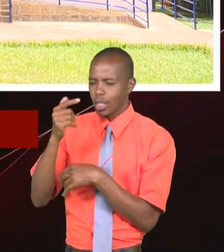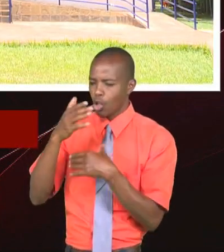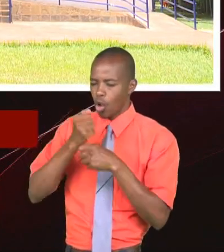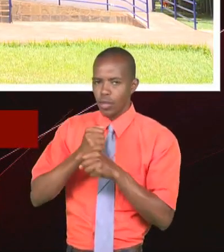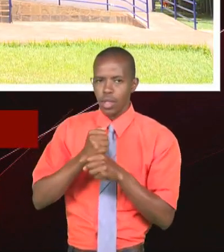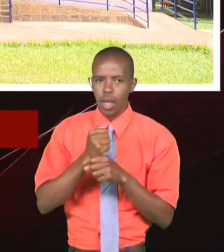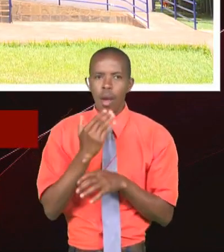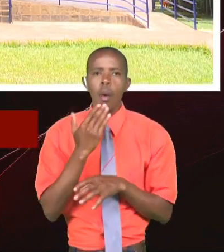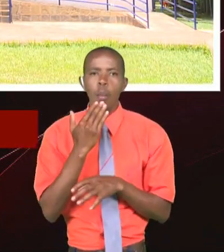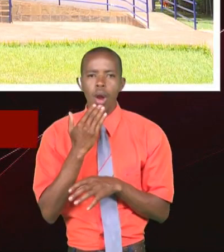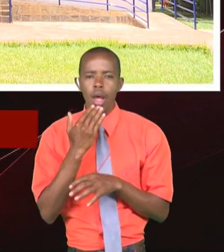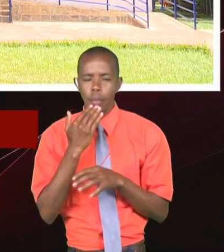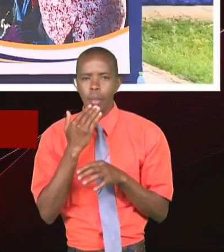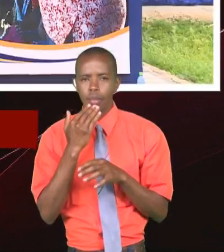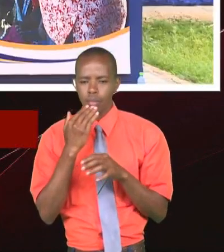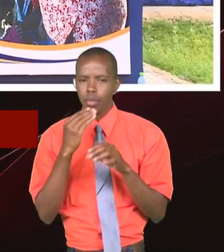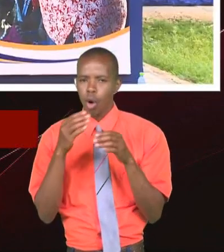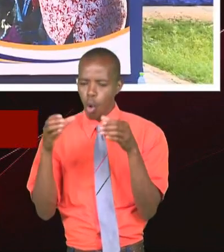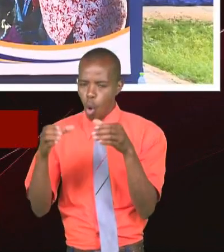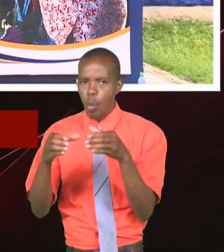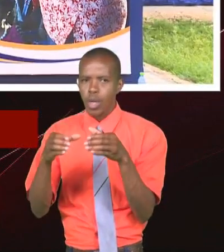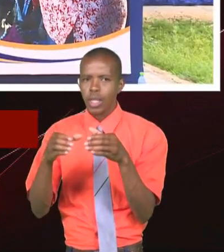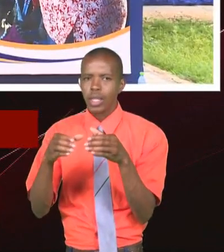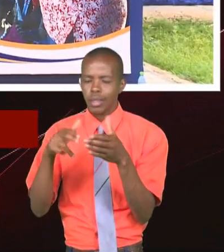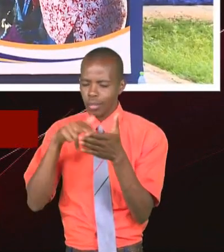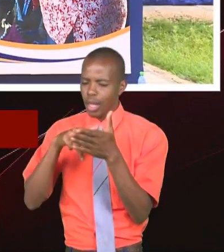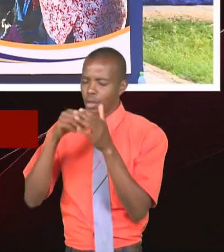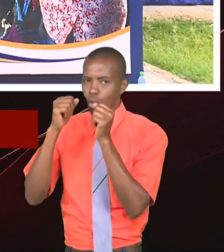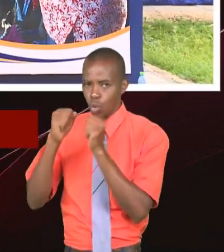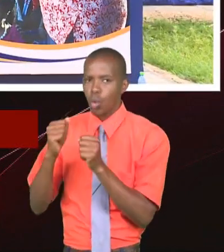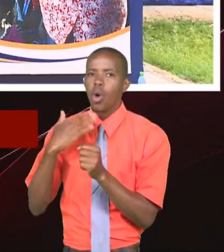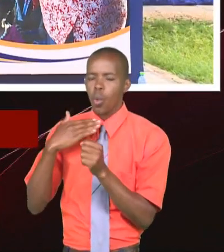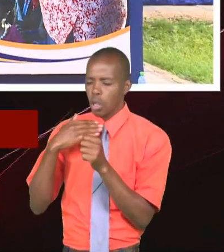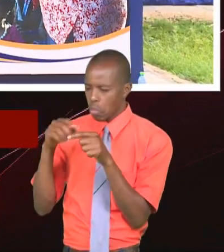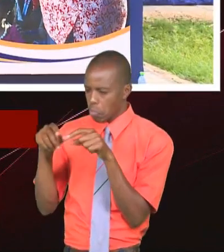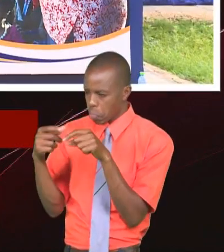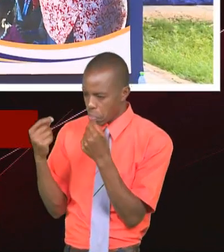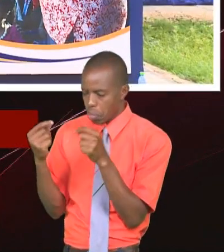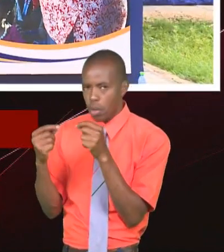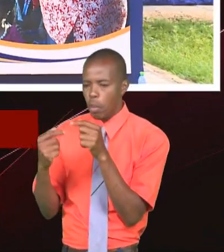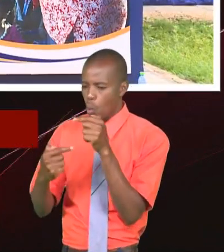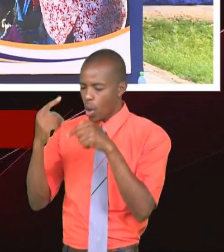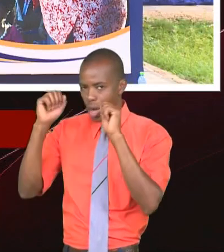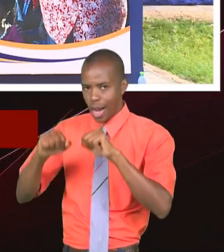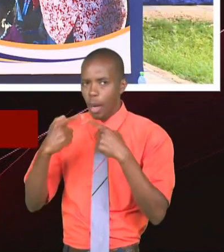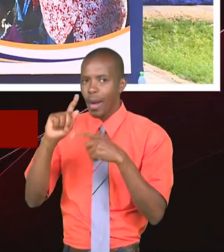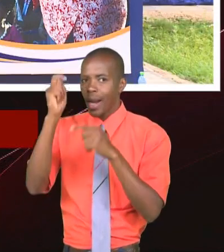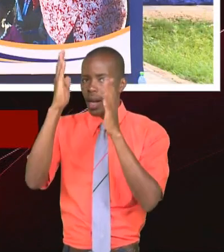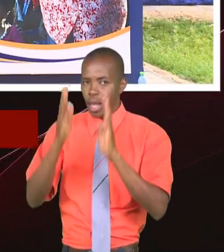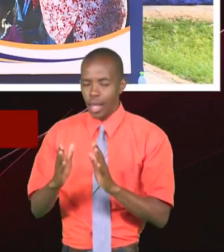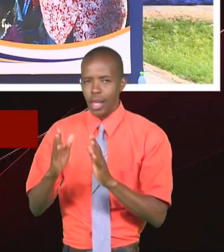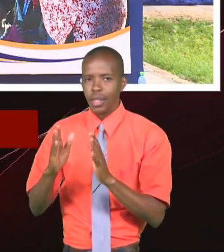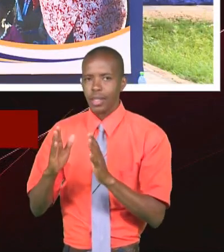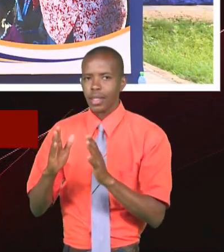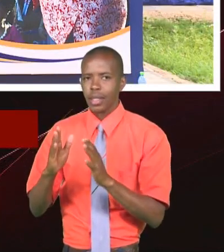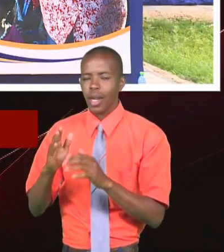Murembe is coming strong. Mm-hmm. So he wants to weaken so that he can have a way. But now Kenyans have become,